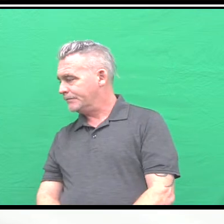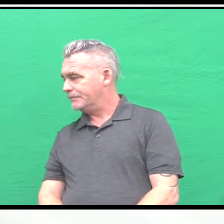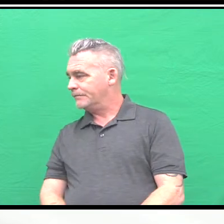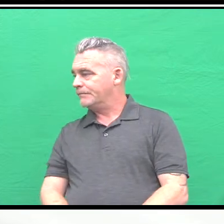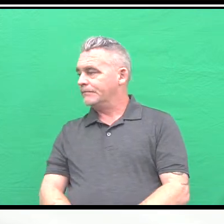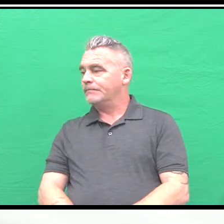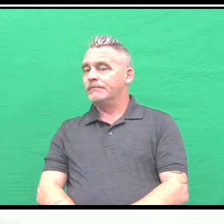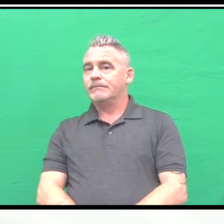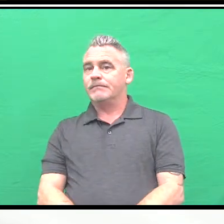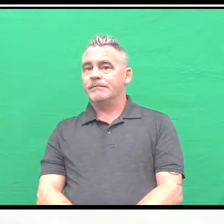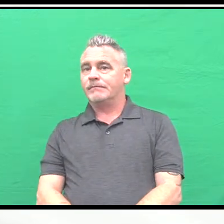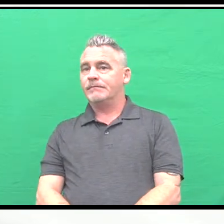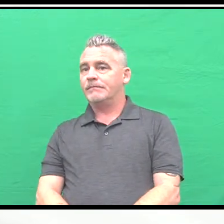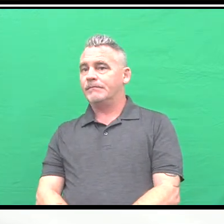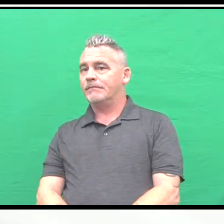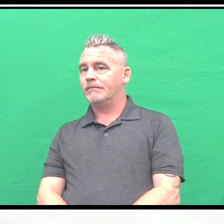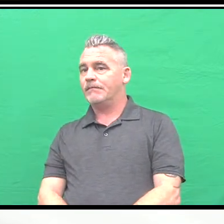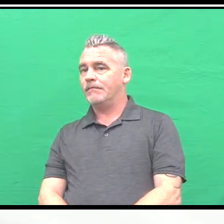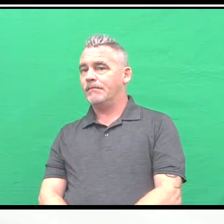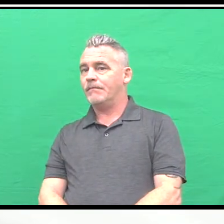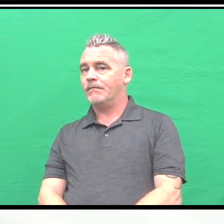Thank you, Sophia. Very well done.